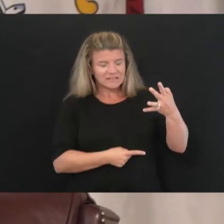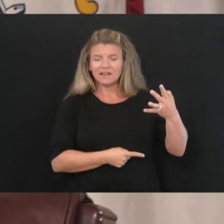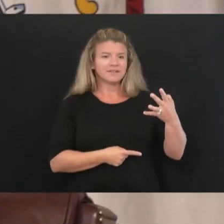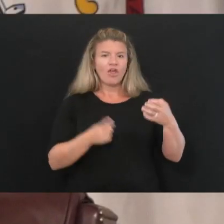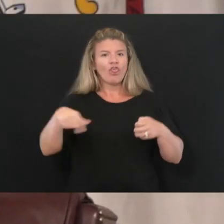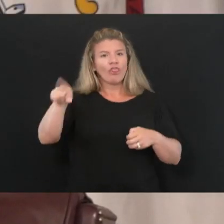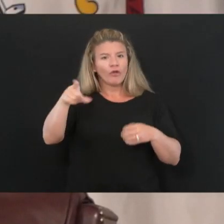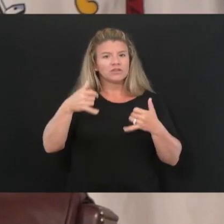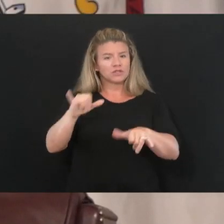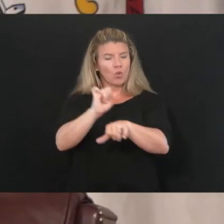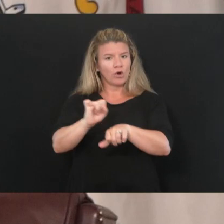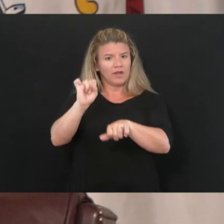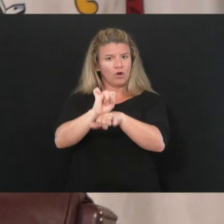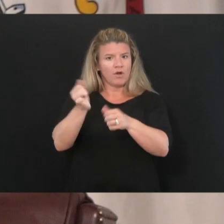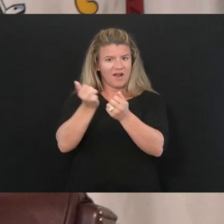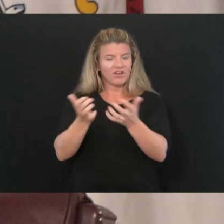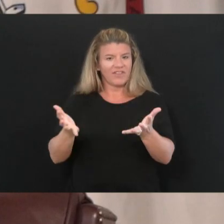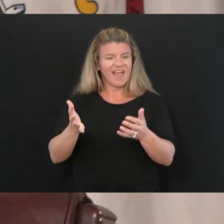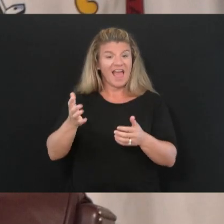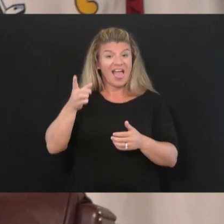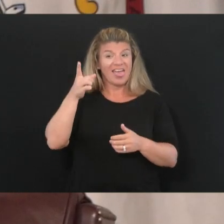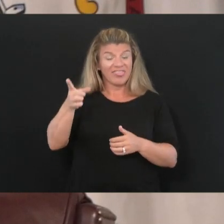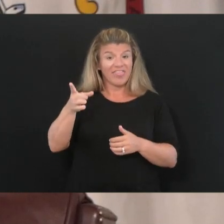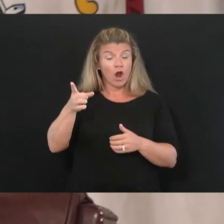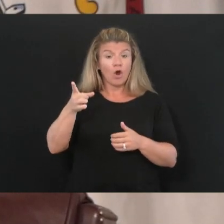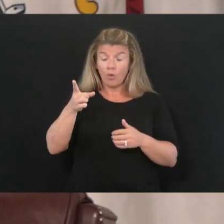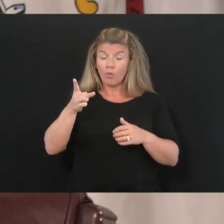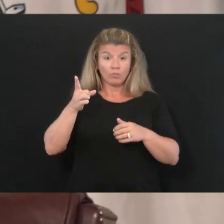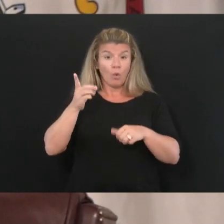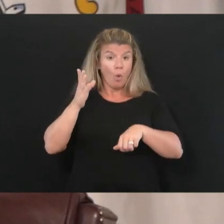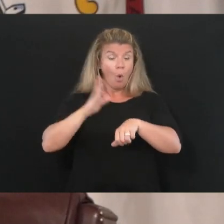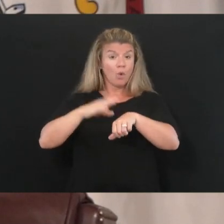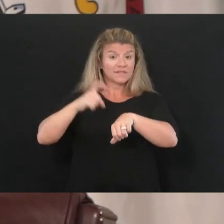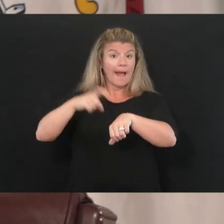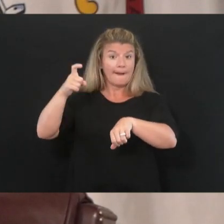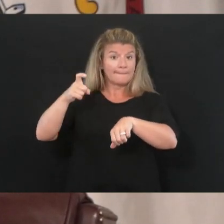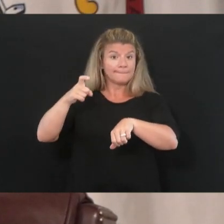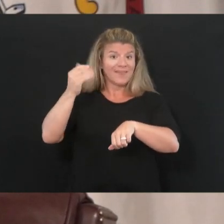think they're on task and everything.